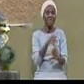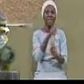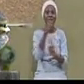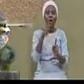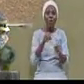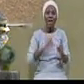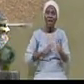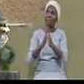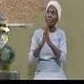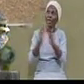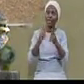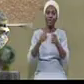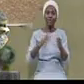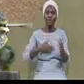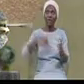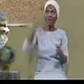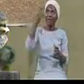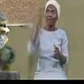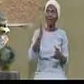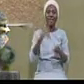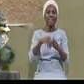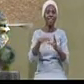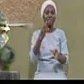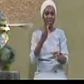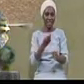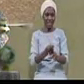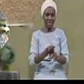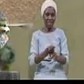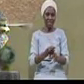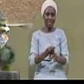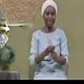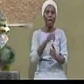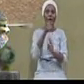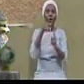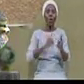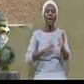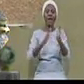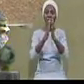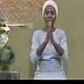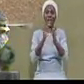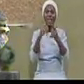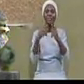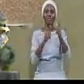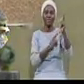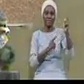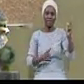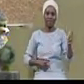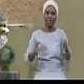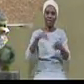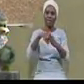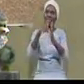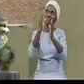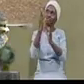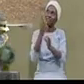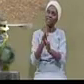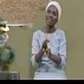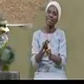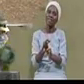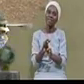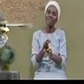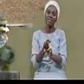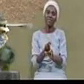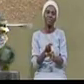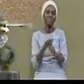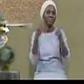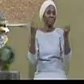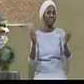me. When I pray to the Lord in faith, when I pray to the Lord in